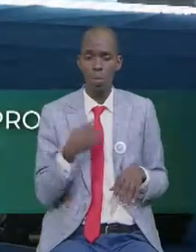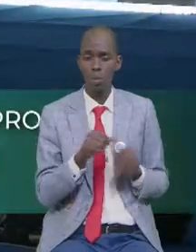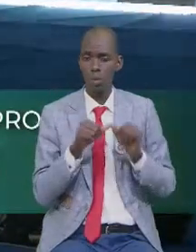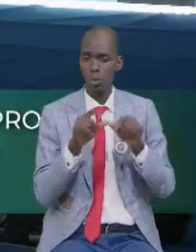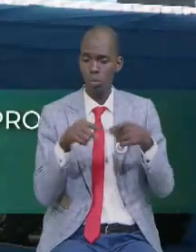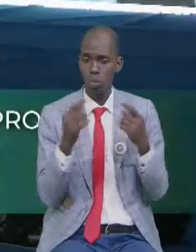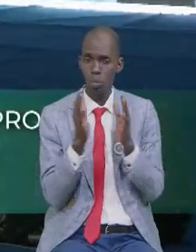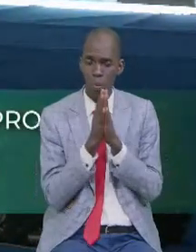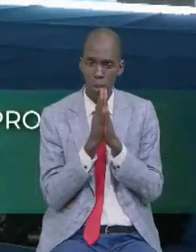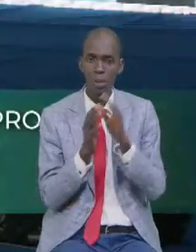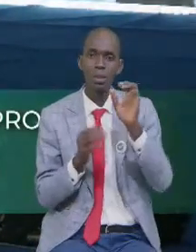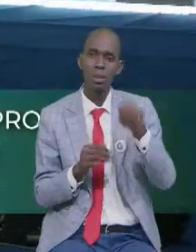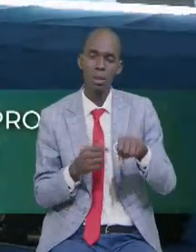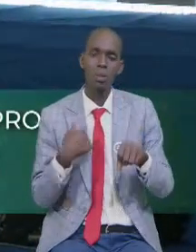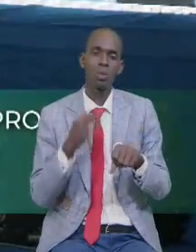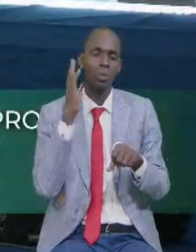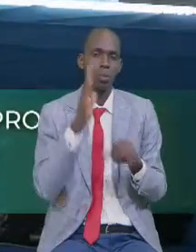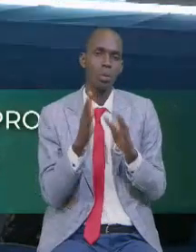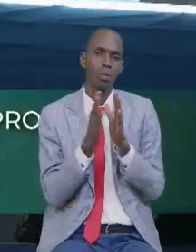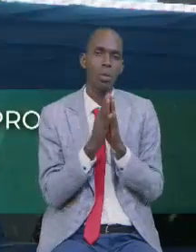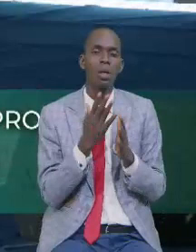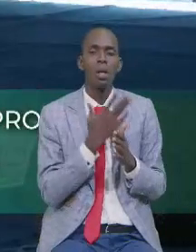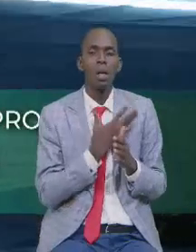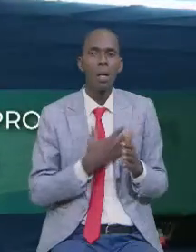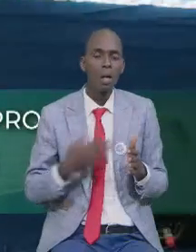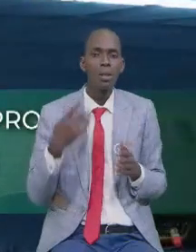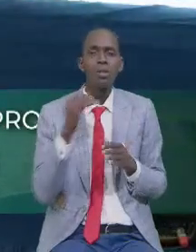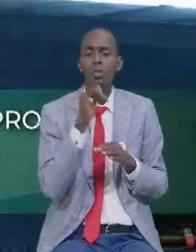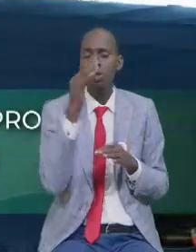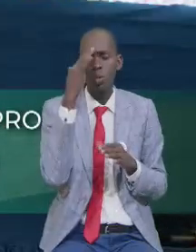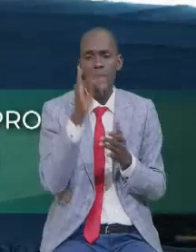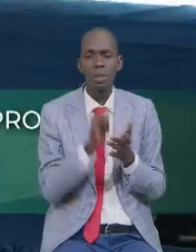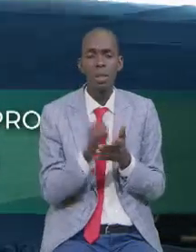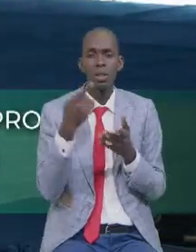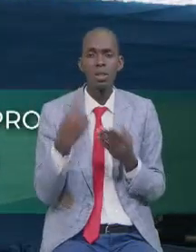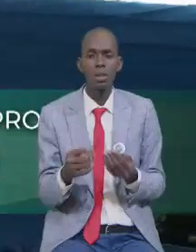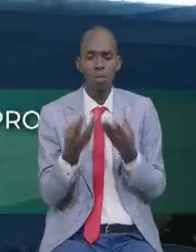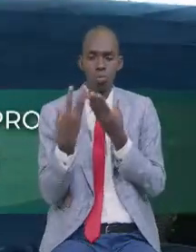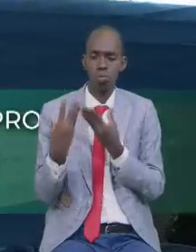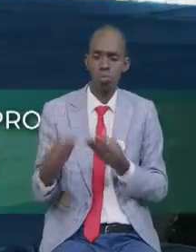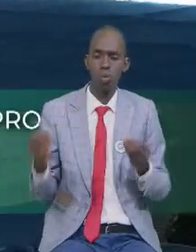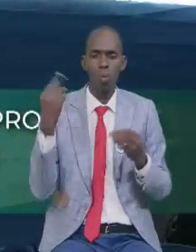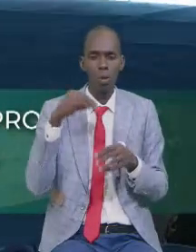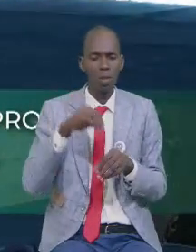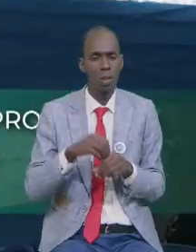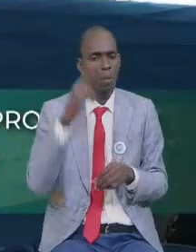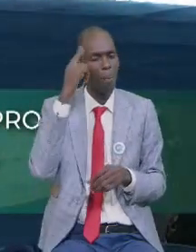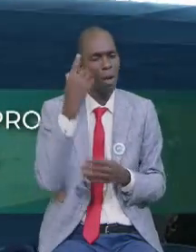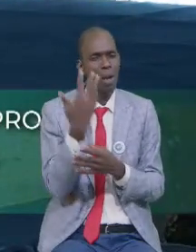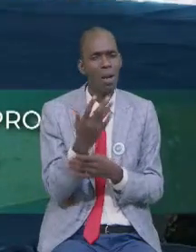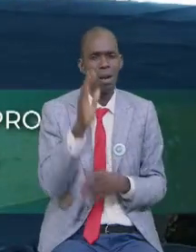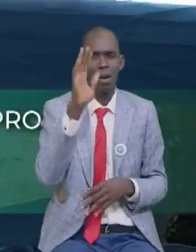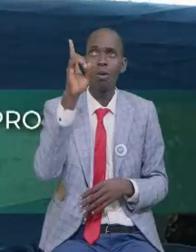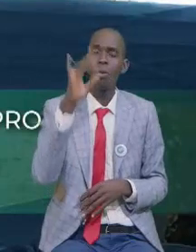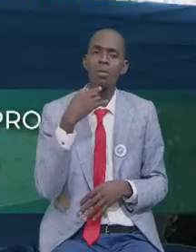to pray. And all the time, the solution was in the Moses' hands, and he didn't know. And God said, Moses, why are you crying